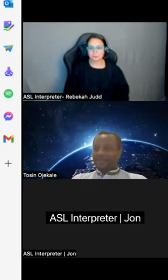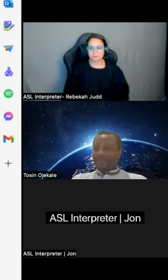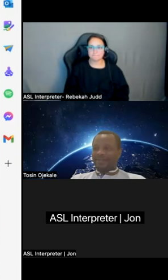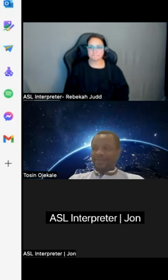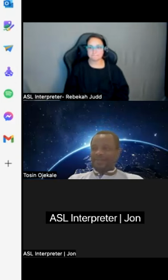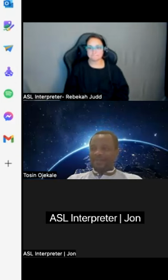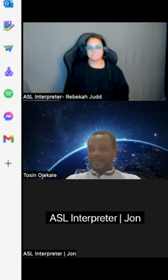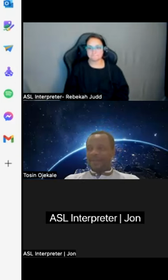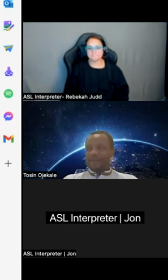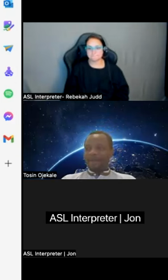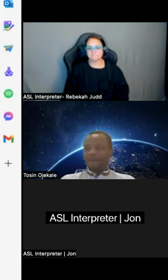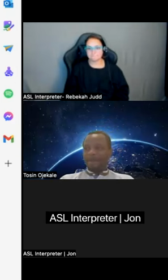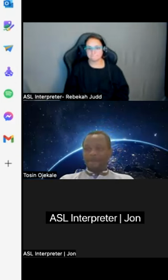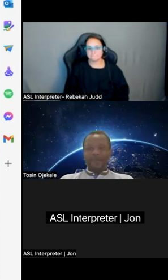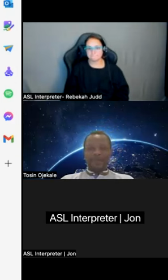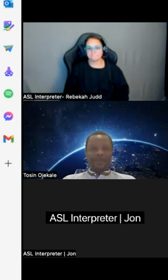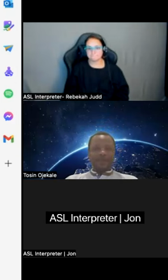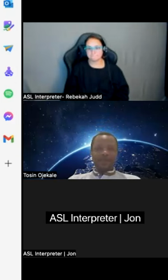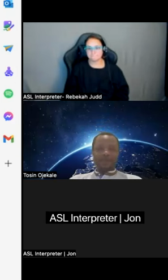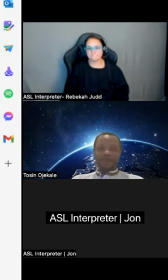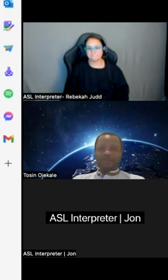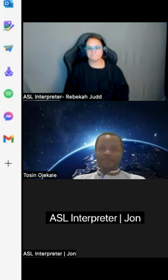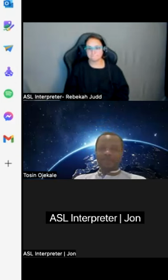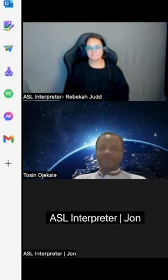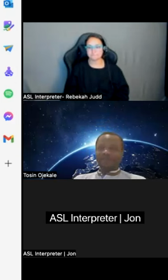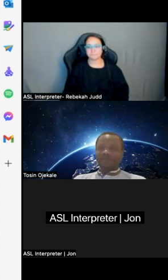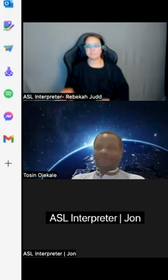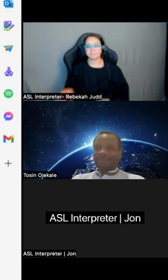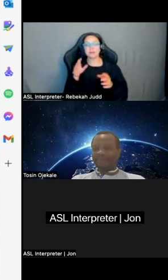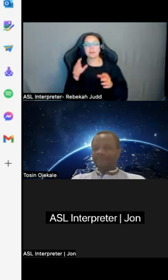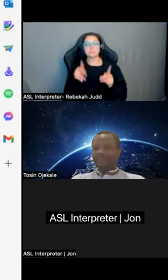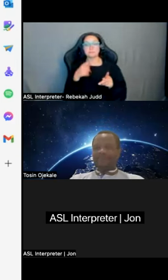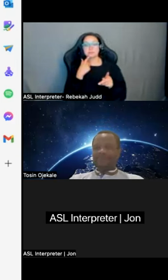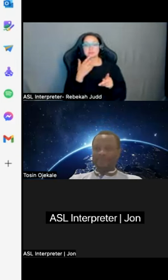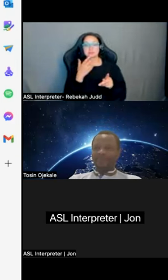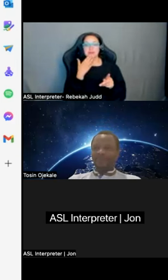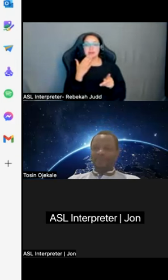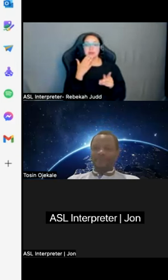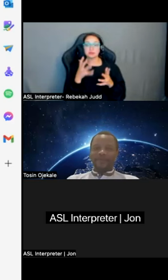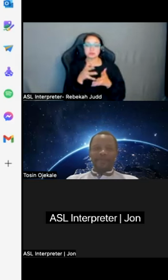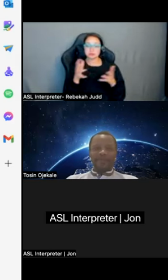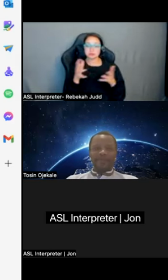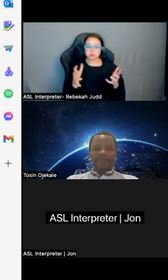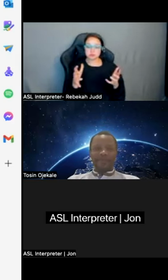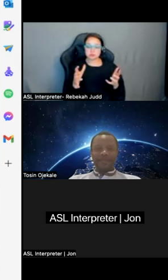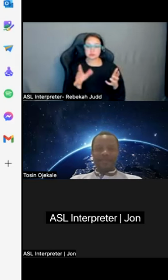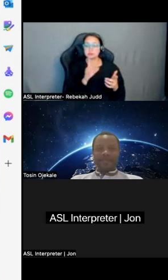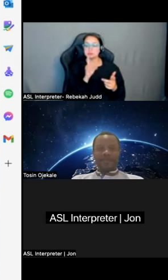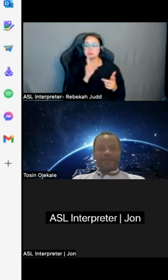Thank you so much, Tosin. That was so interesting and insightful.